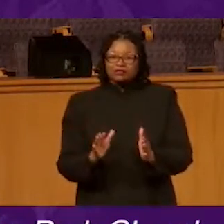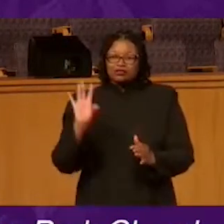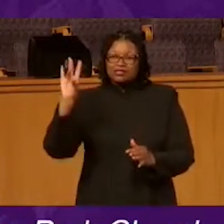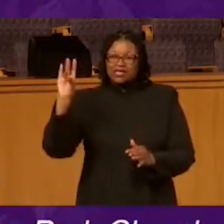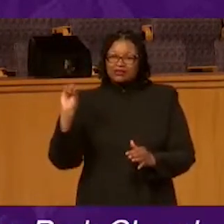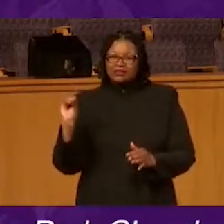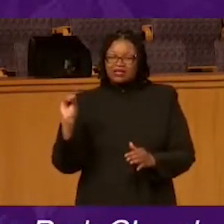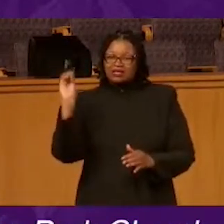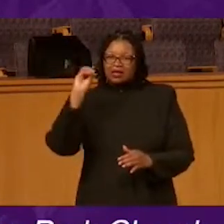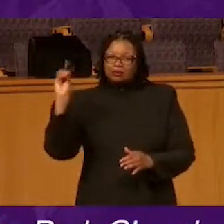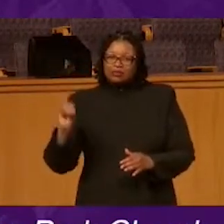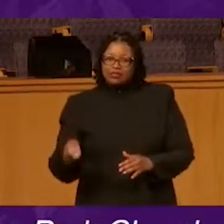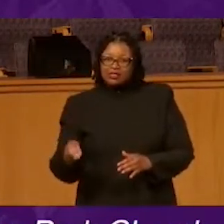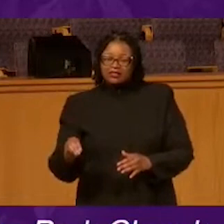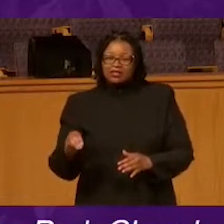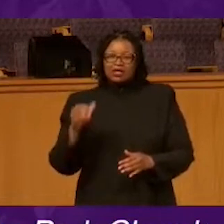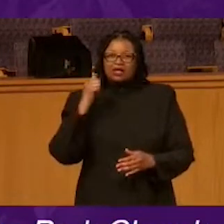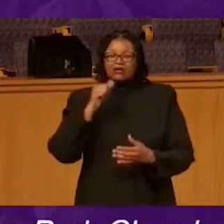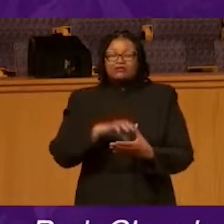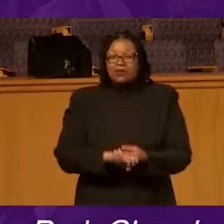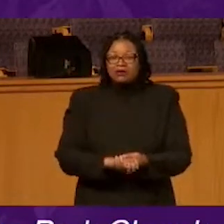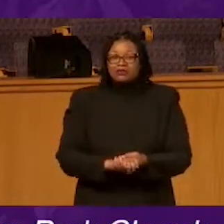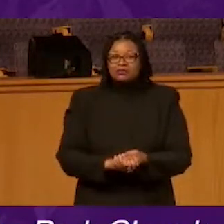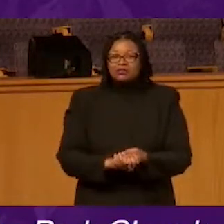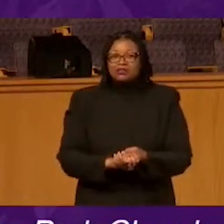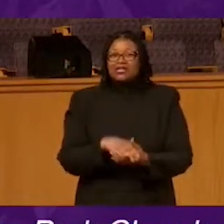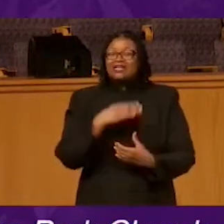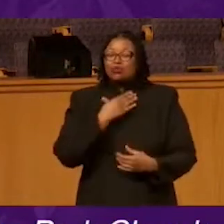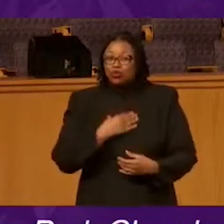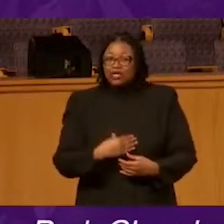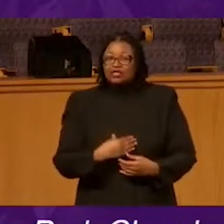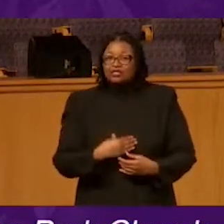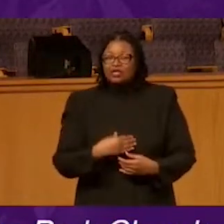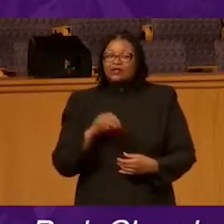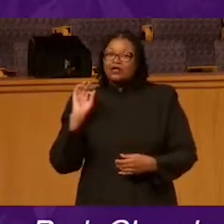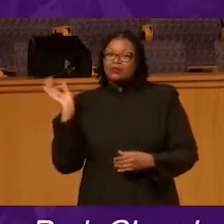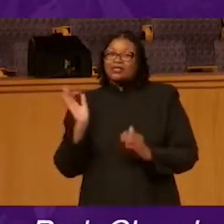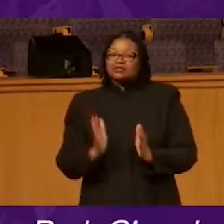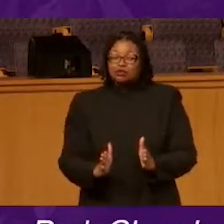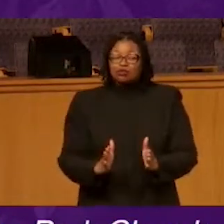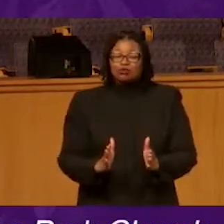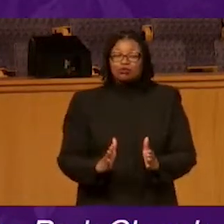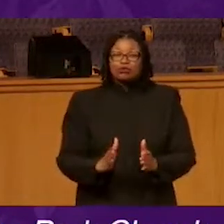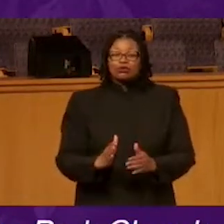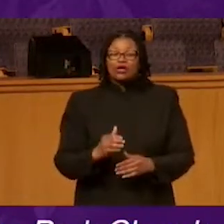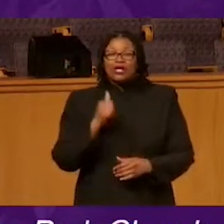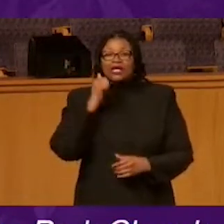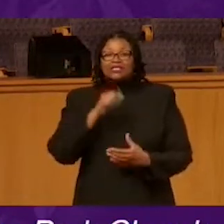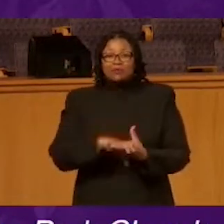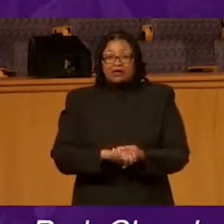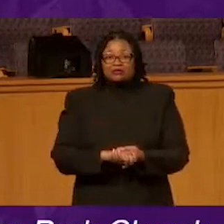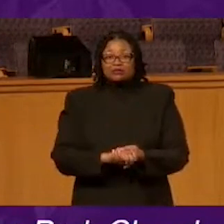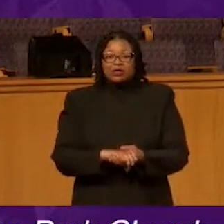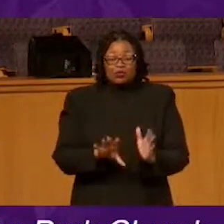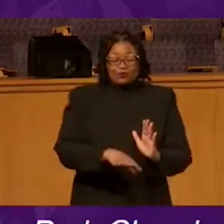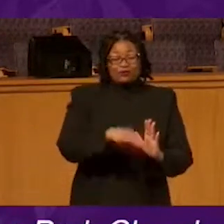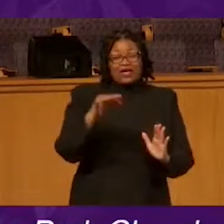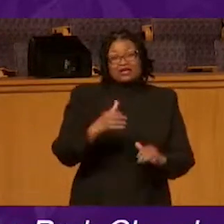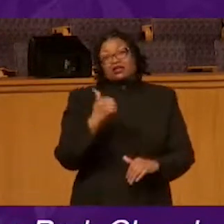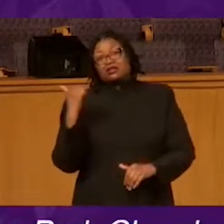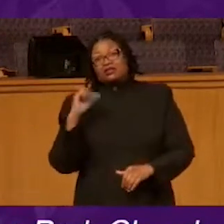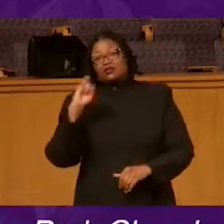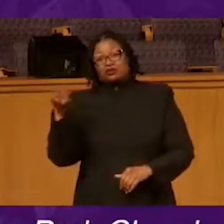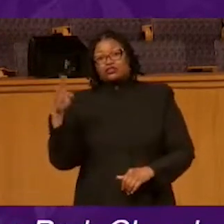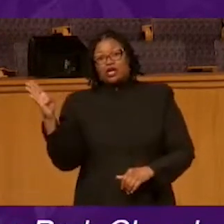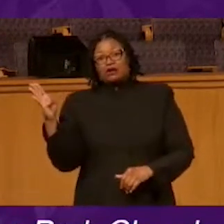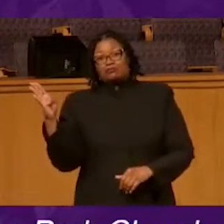70% of spouses wish their pastoral spouse would find another job.